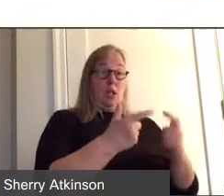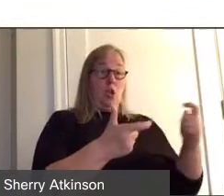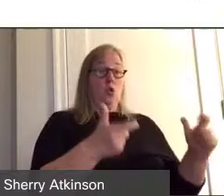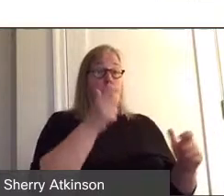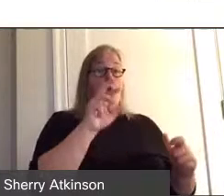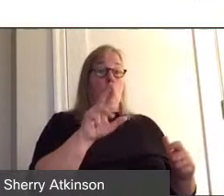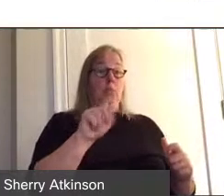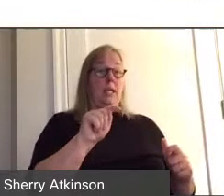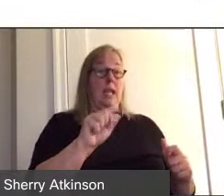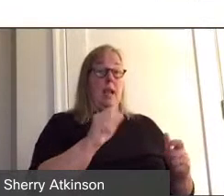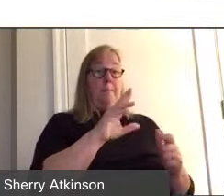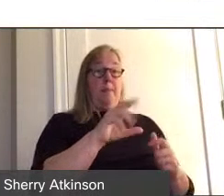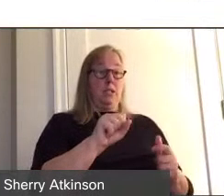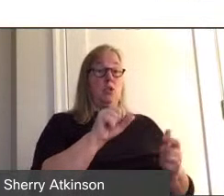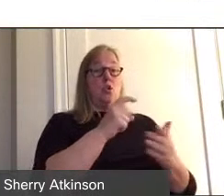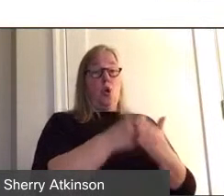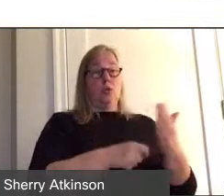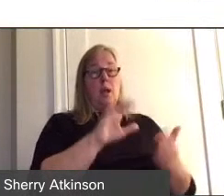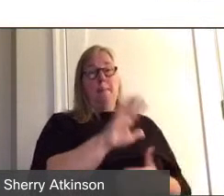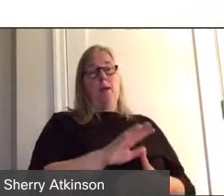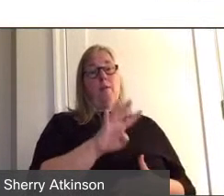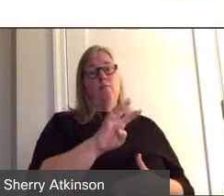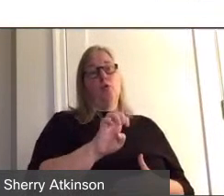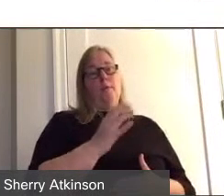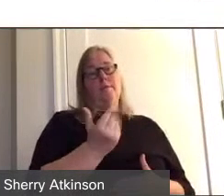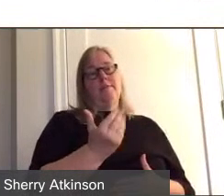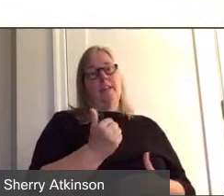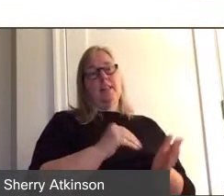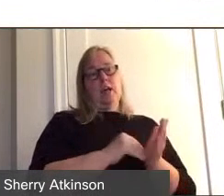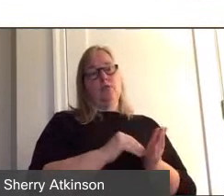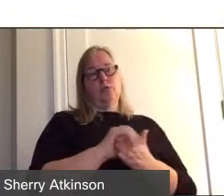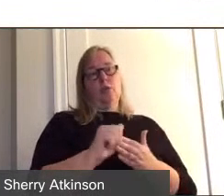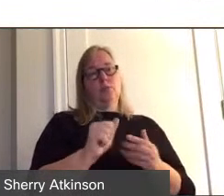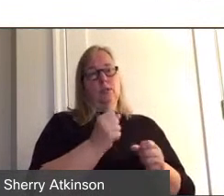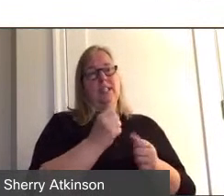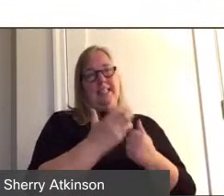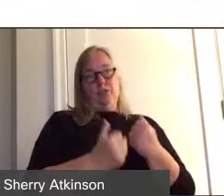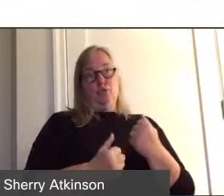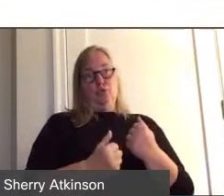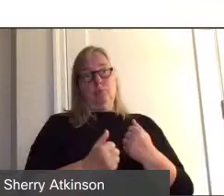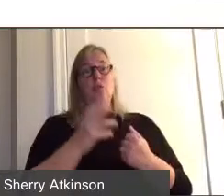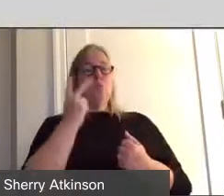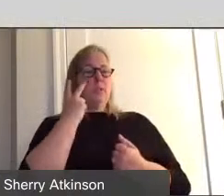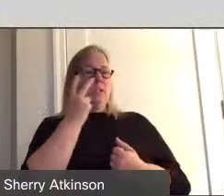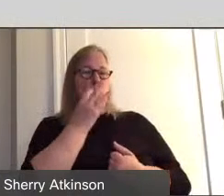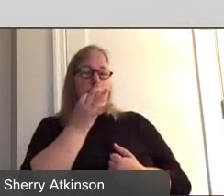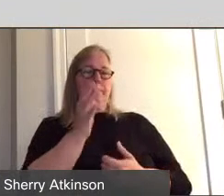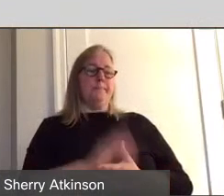about $415,000 a piece, as you'll see in a moment.